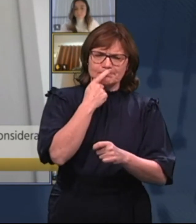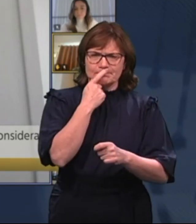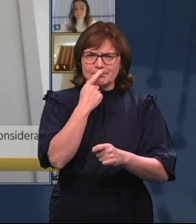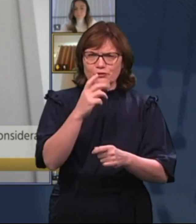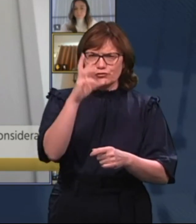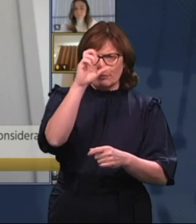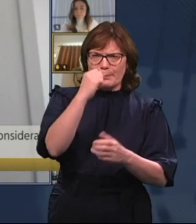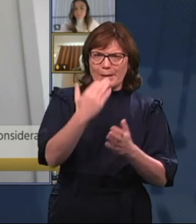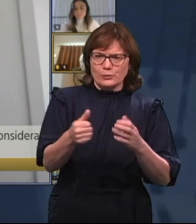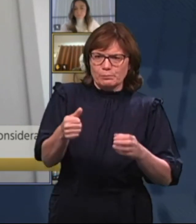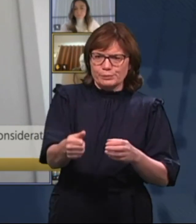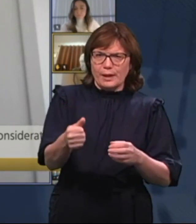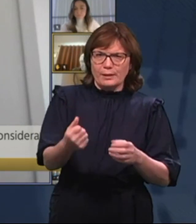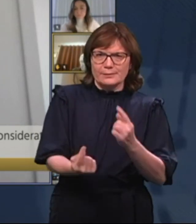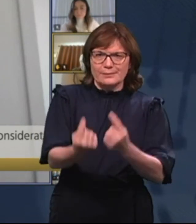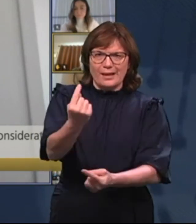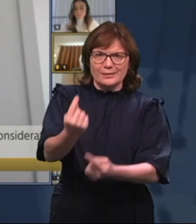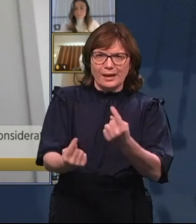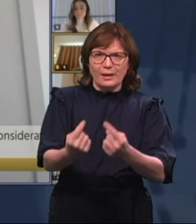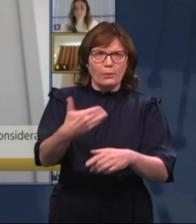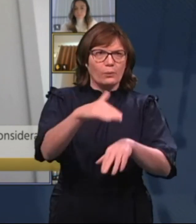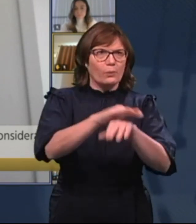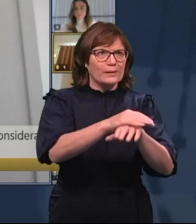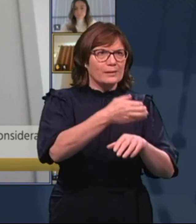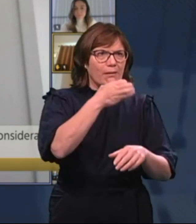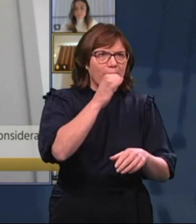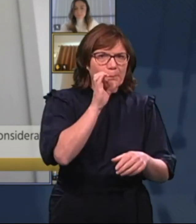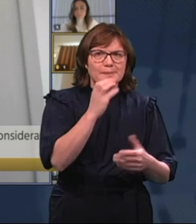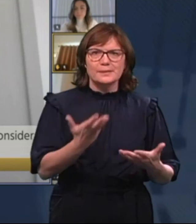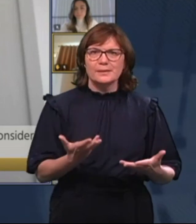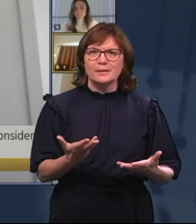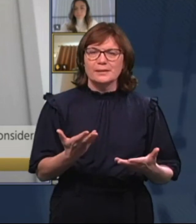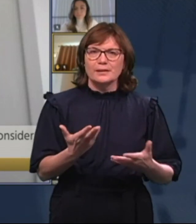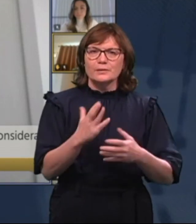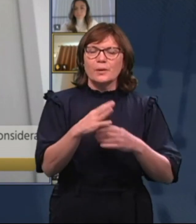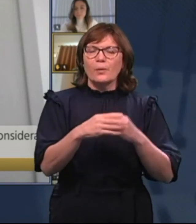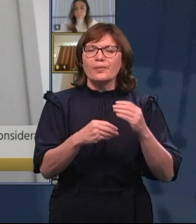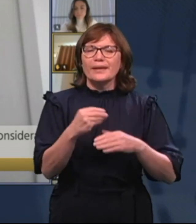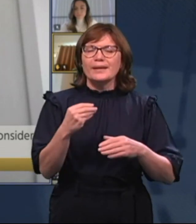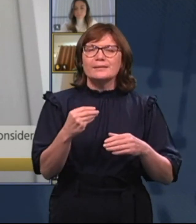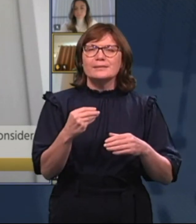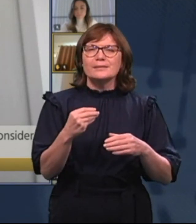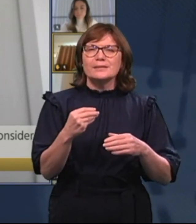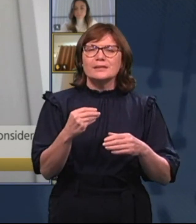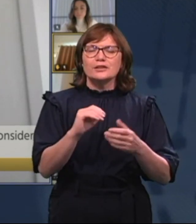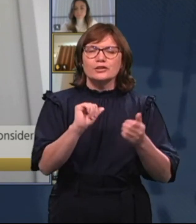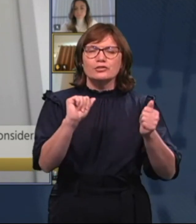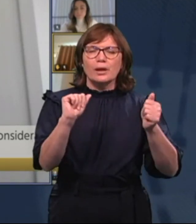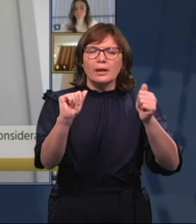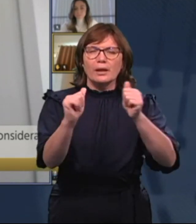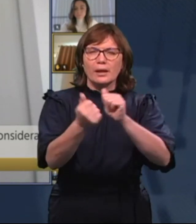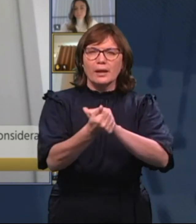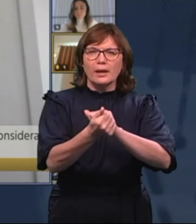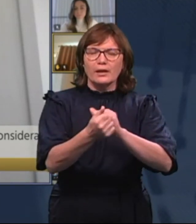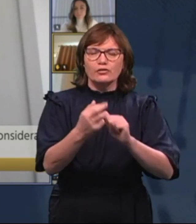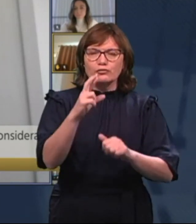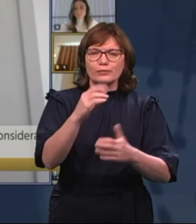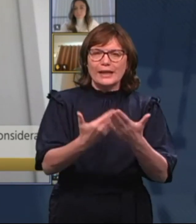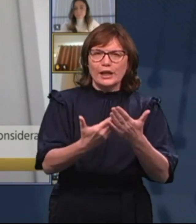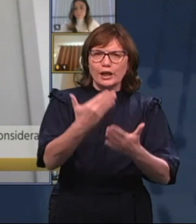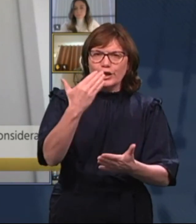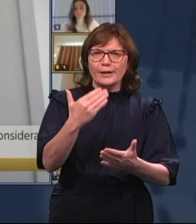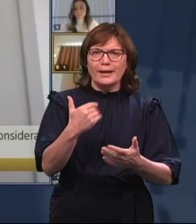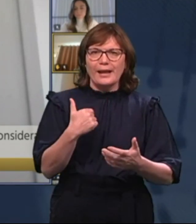kettle and get remember where the cups are and that kind of stuff. So as things start to kind of go from relearning to